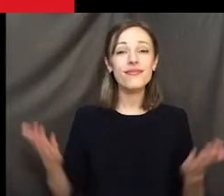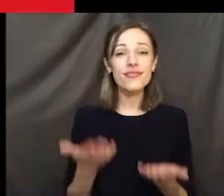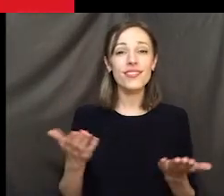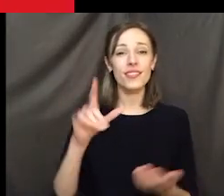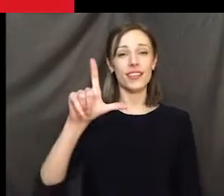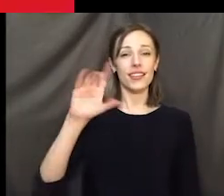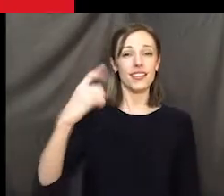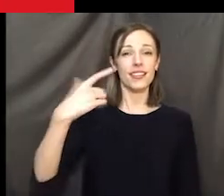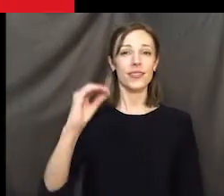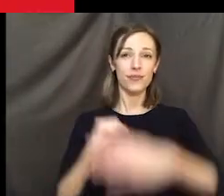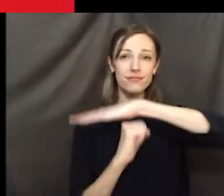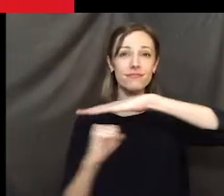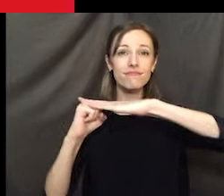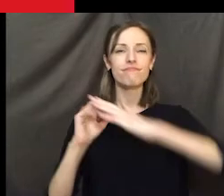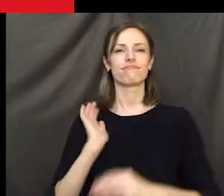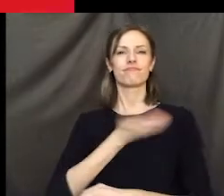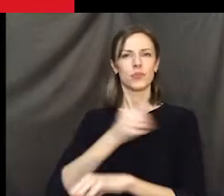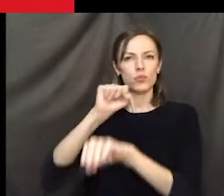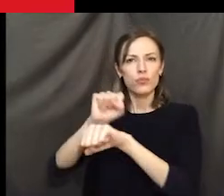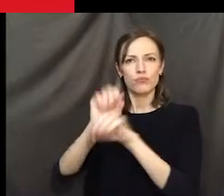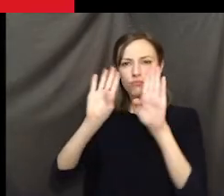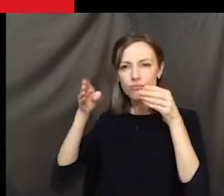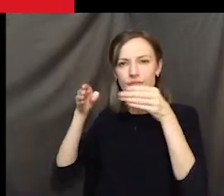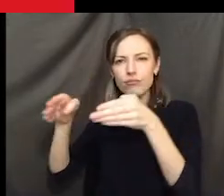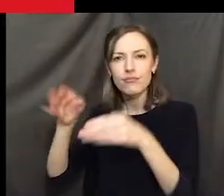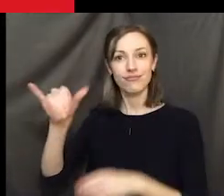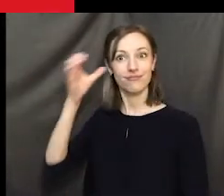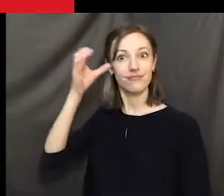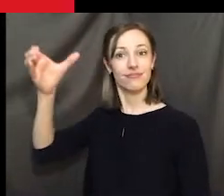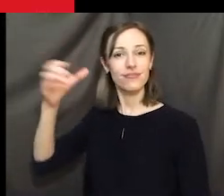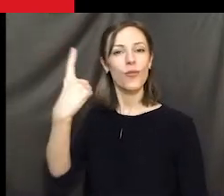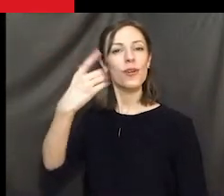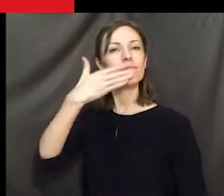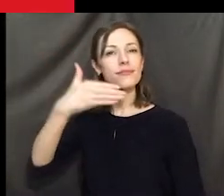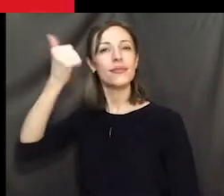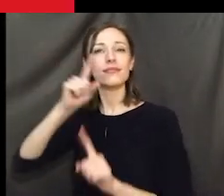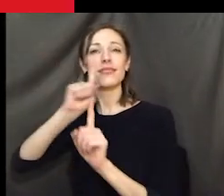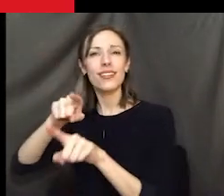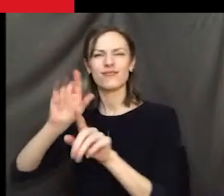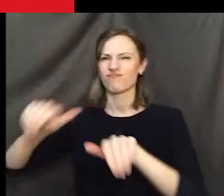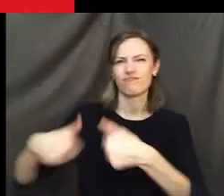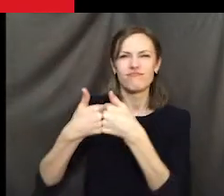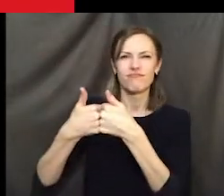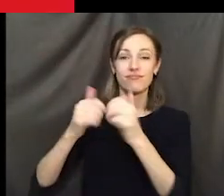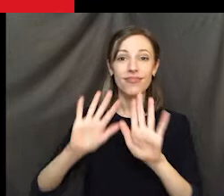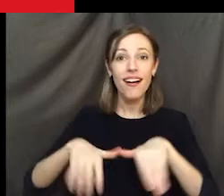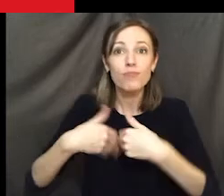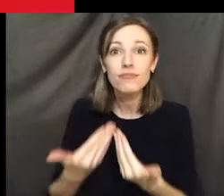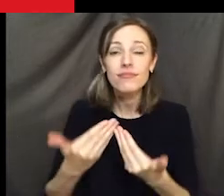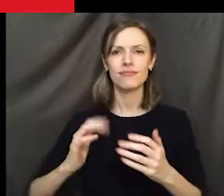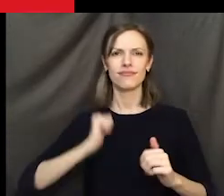At the LEGO Foundation, our work fundamentally challenges the construct of one best answer by asserting that an education should help the